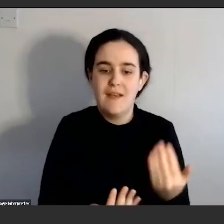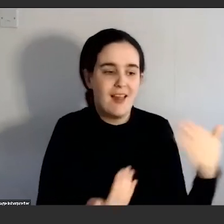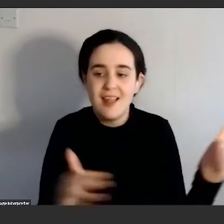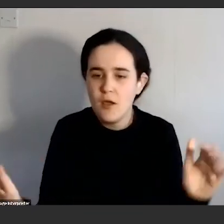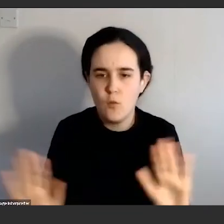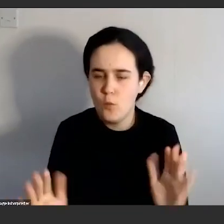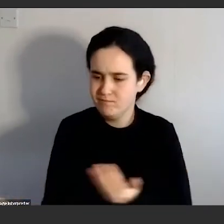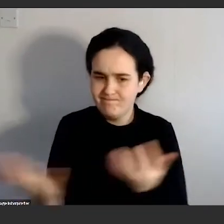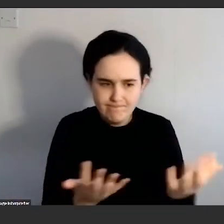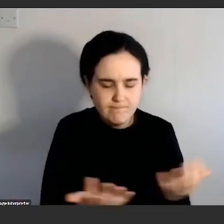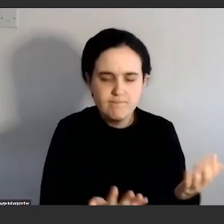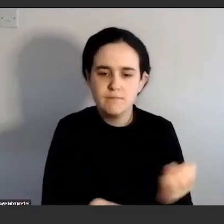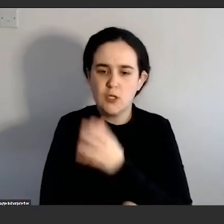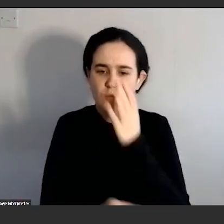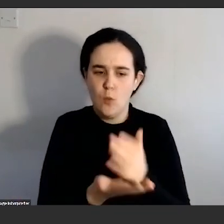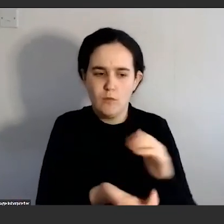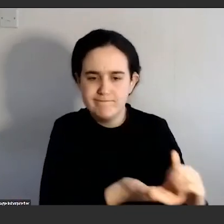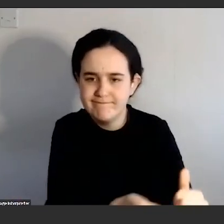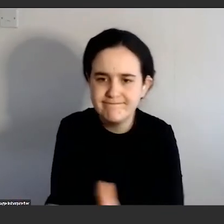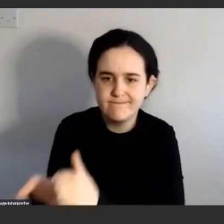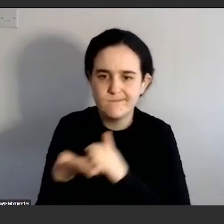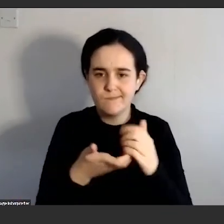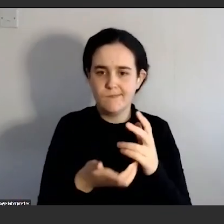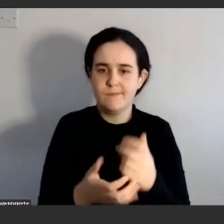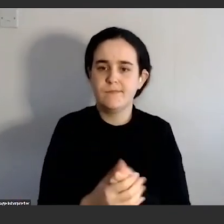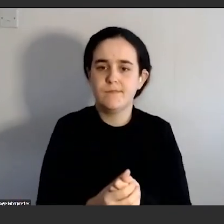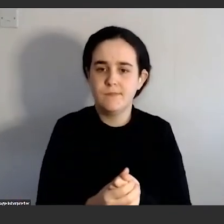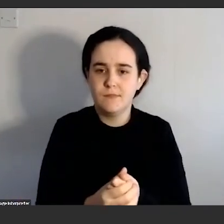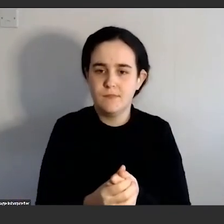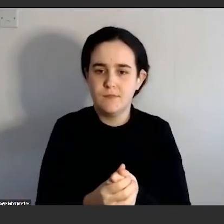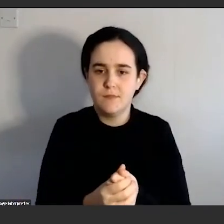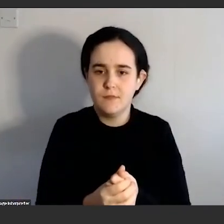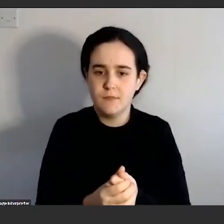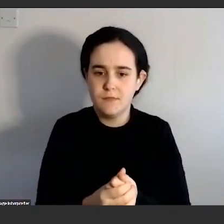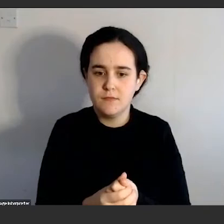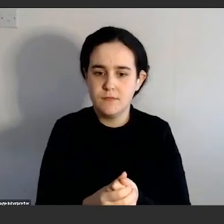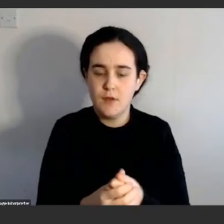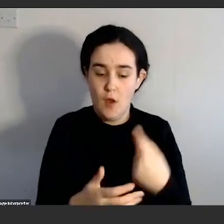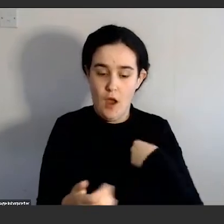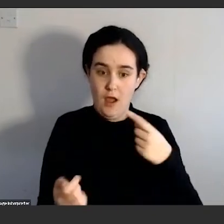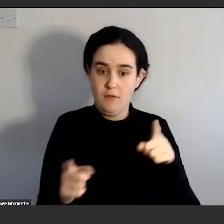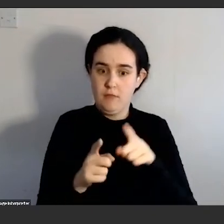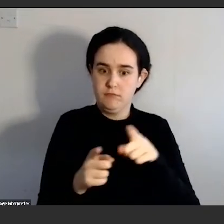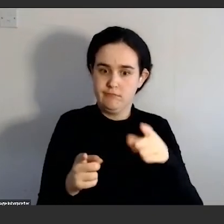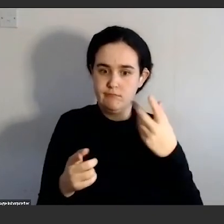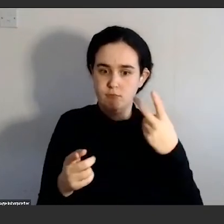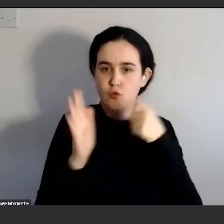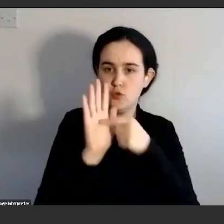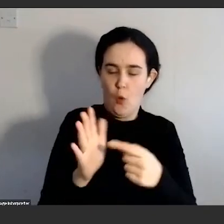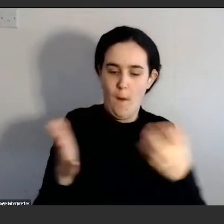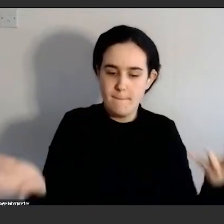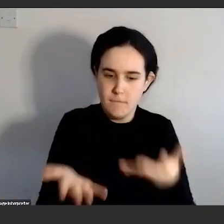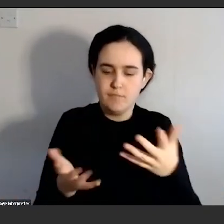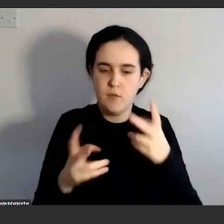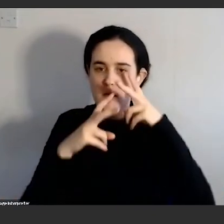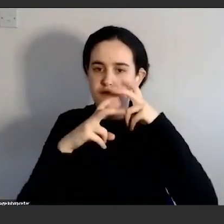including, of course, those affected by armed conflict where the ICRC operates. Robert, I like the way you describe coming up with a firefighting plan in the middle of a